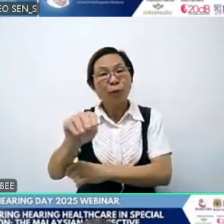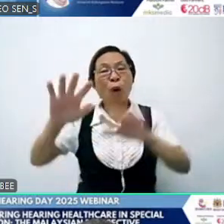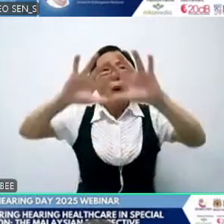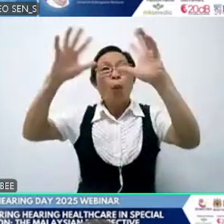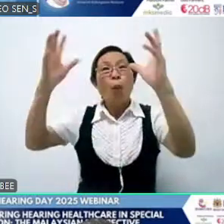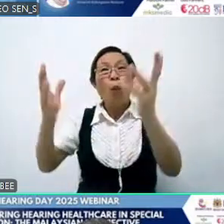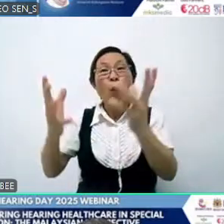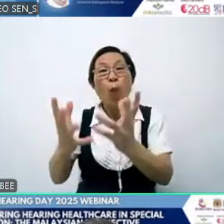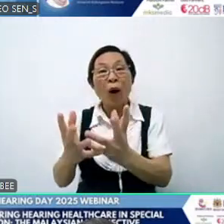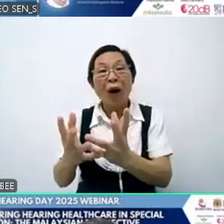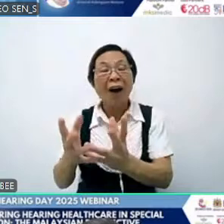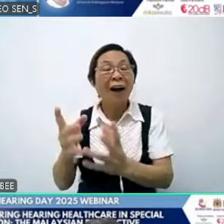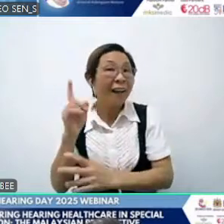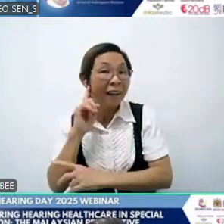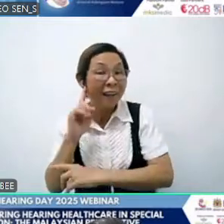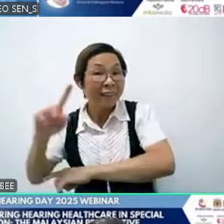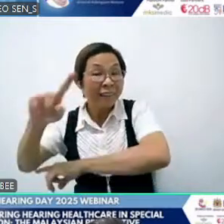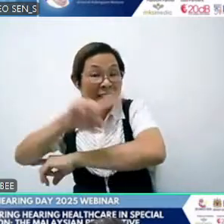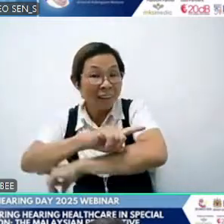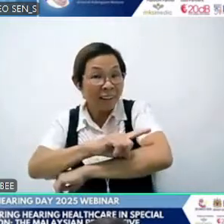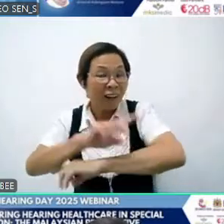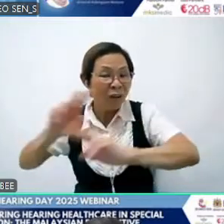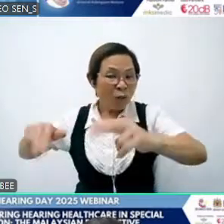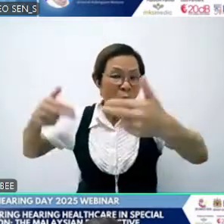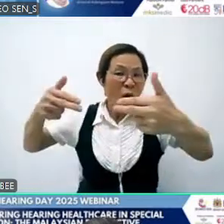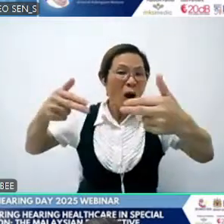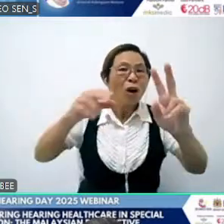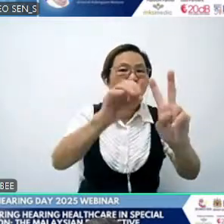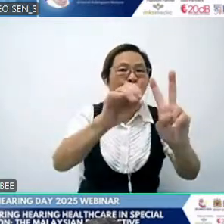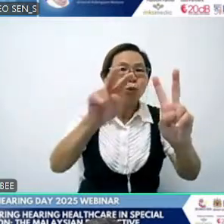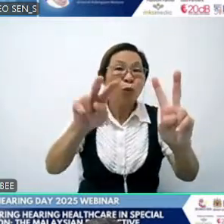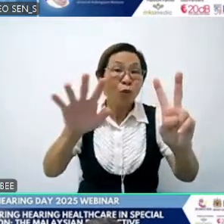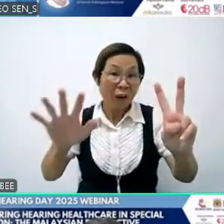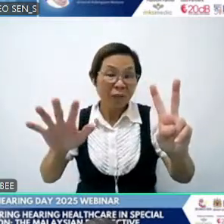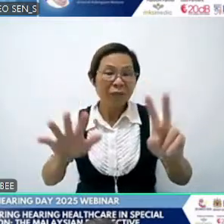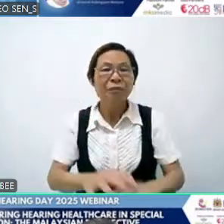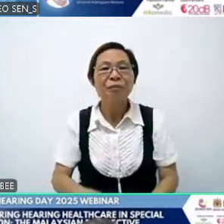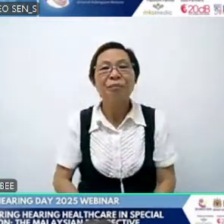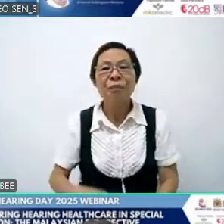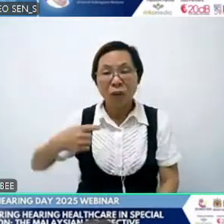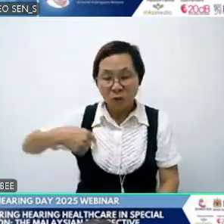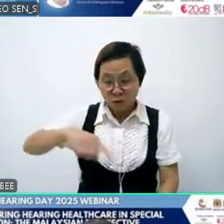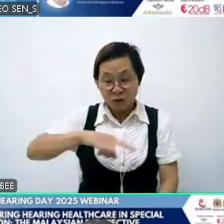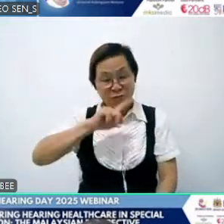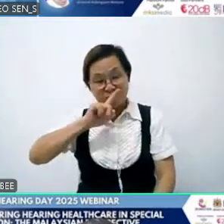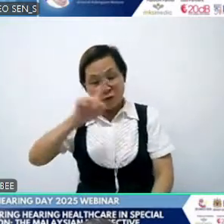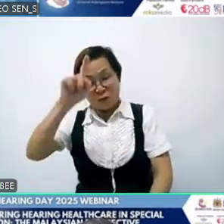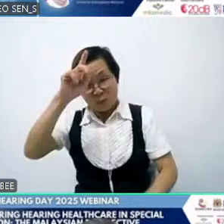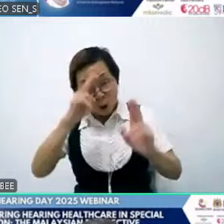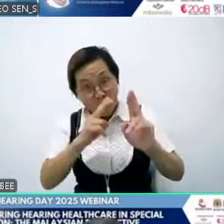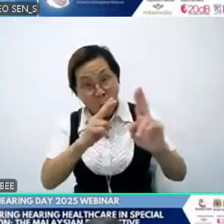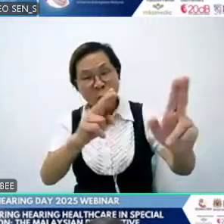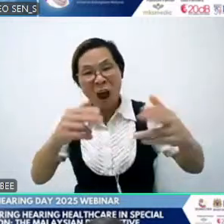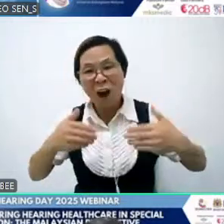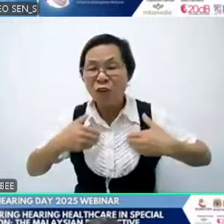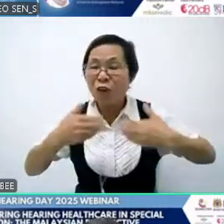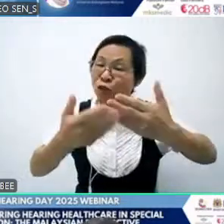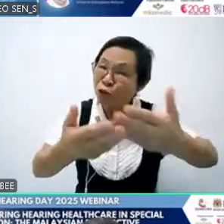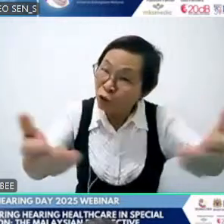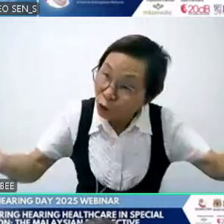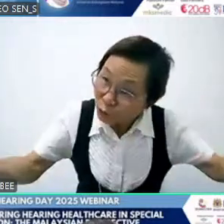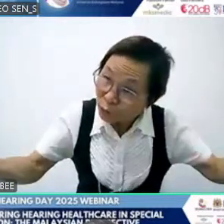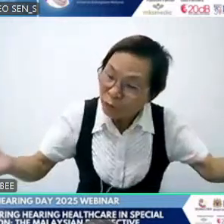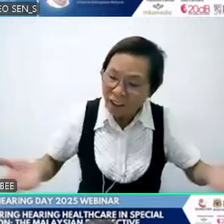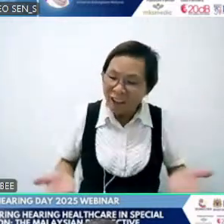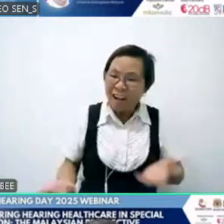Day webinar 2025. We are truly honored to have you all